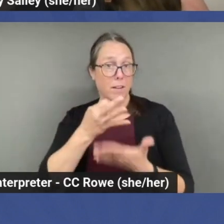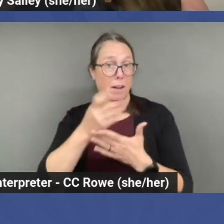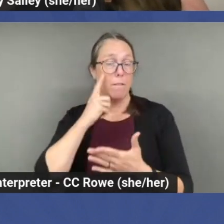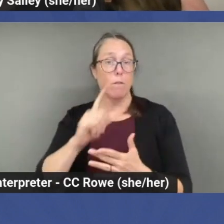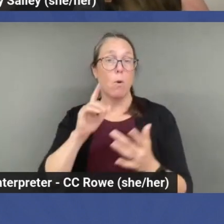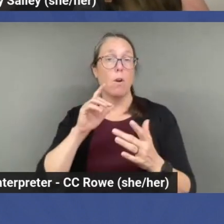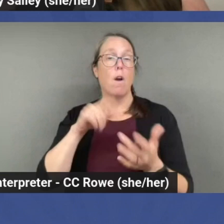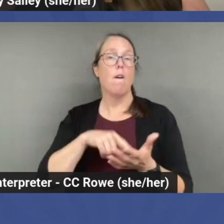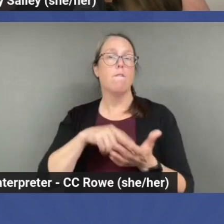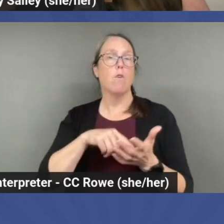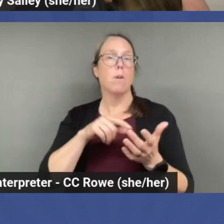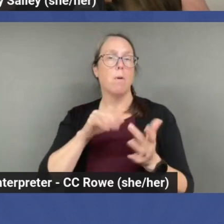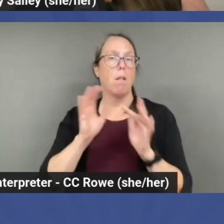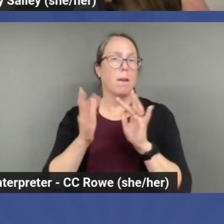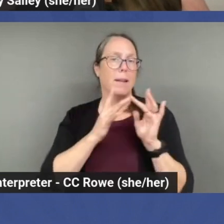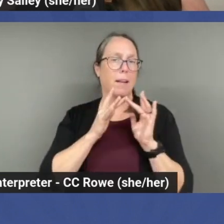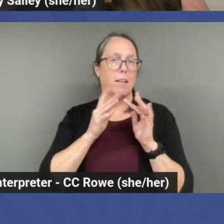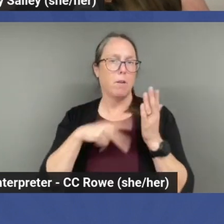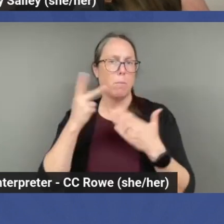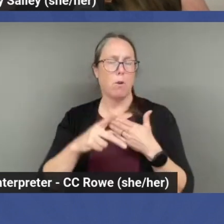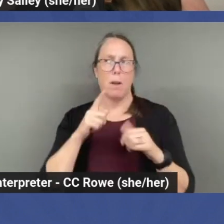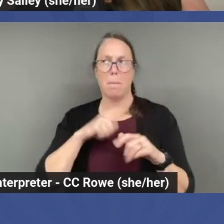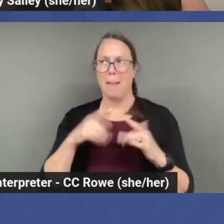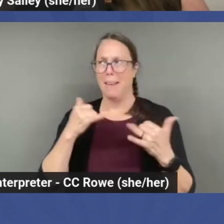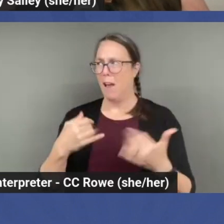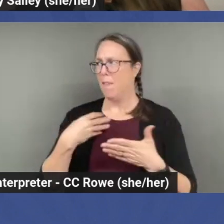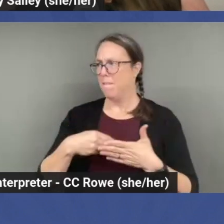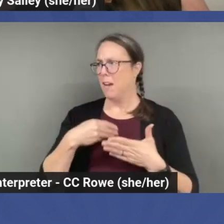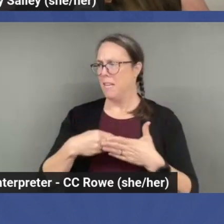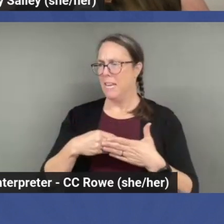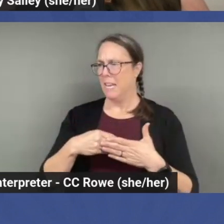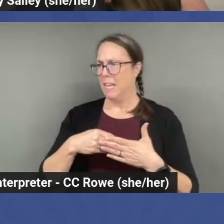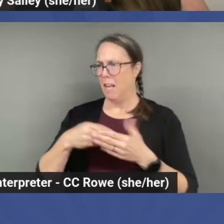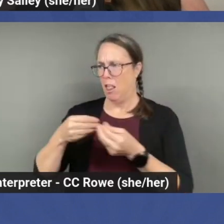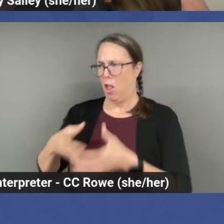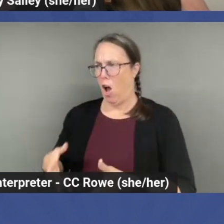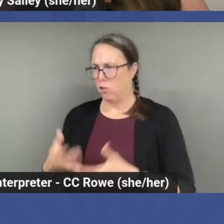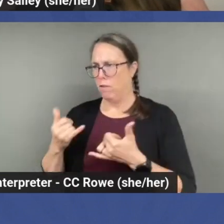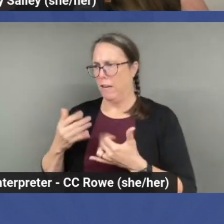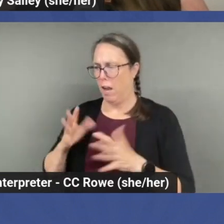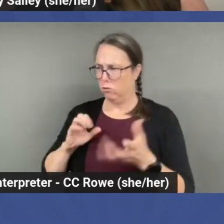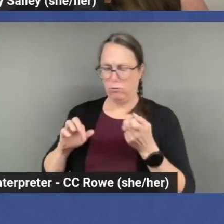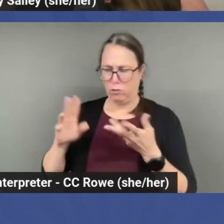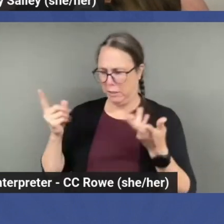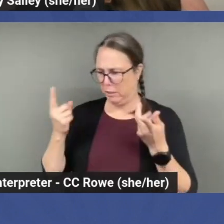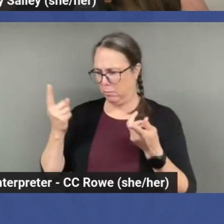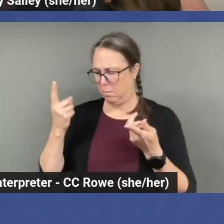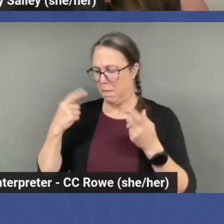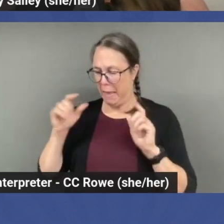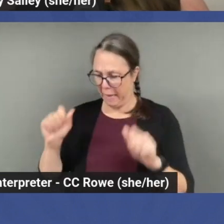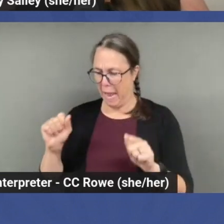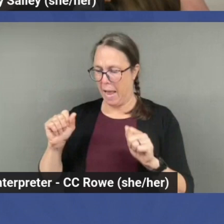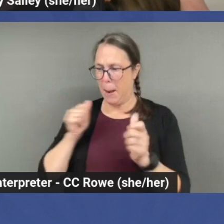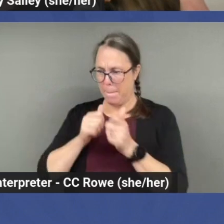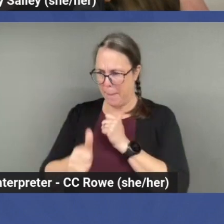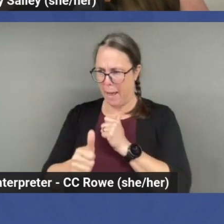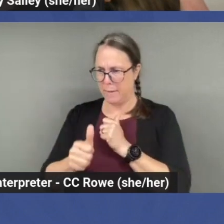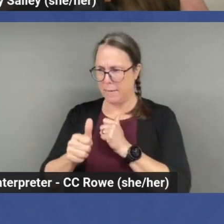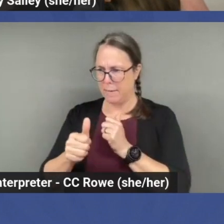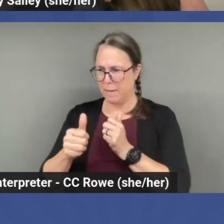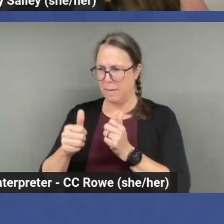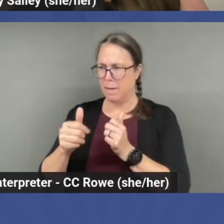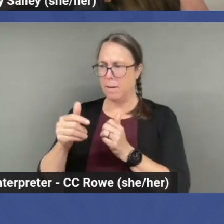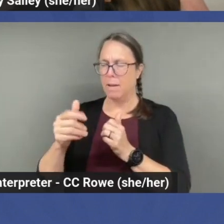now the funding is in flux. Like, I don't remember exactly where it is right now, but like, even when they can get legislation going that funds people's